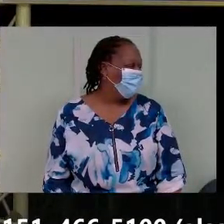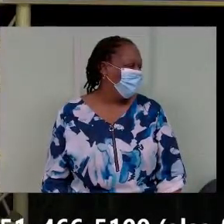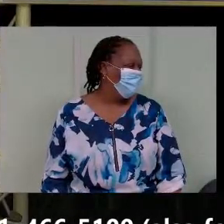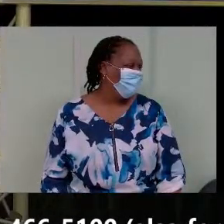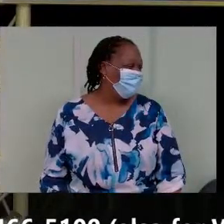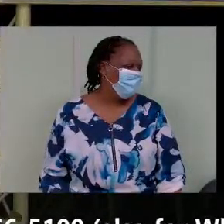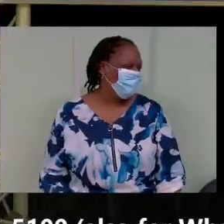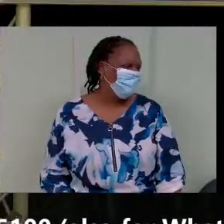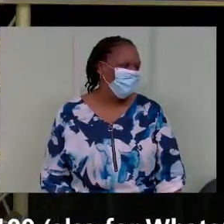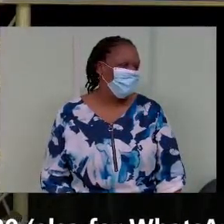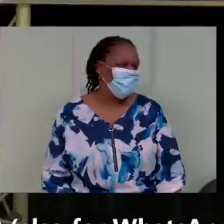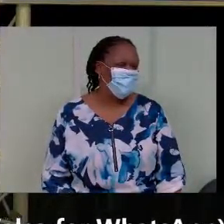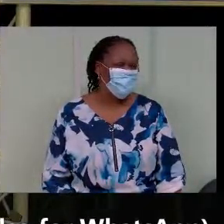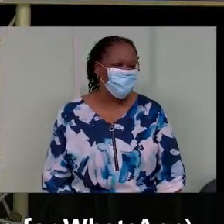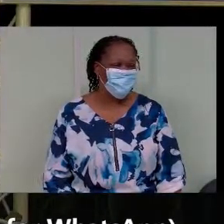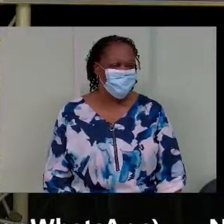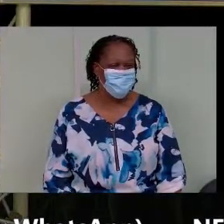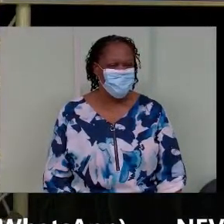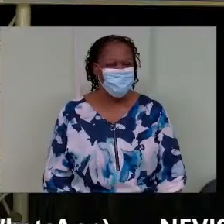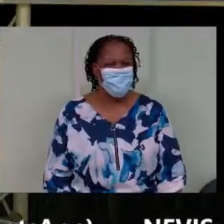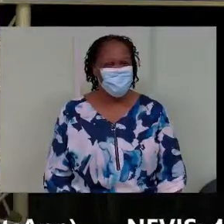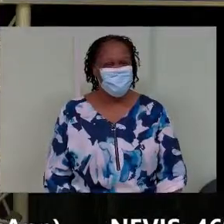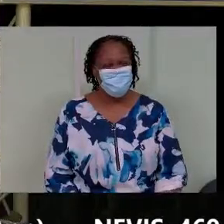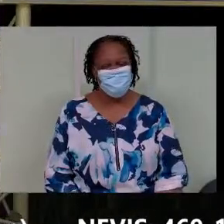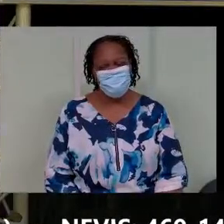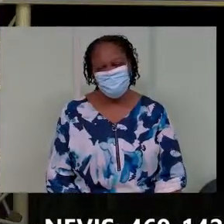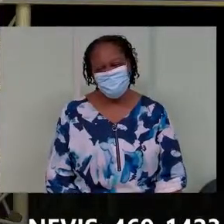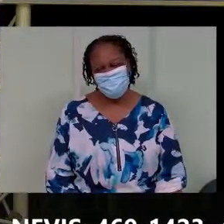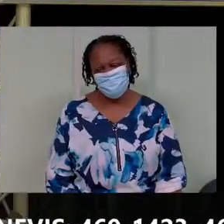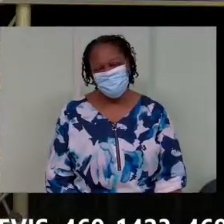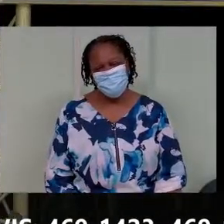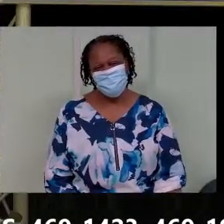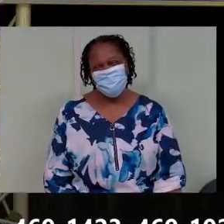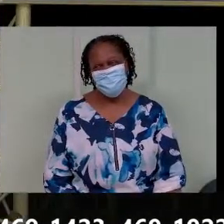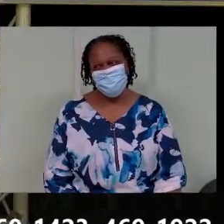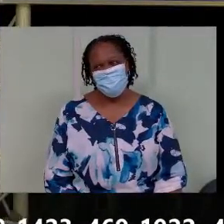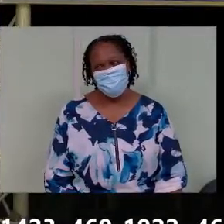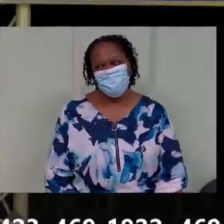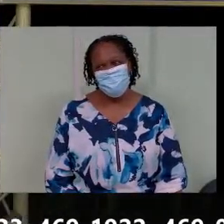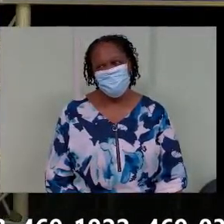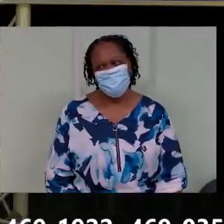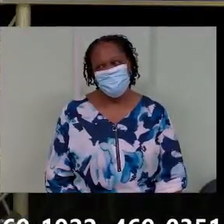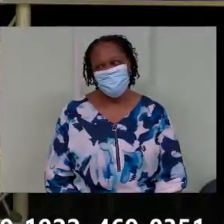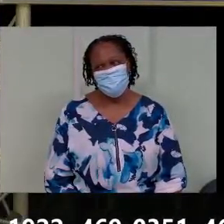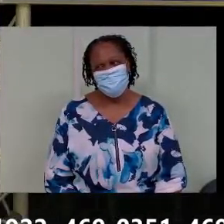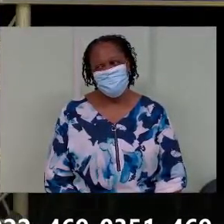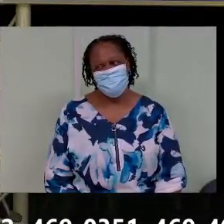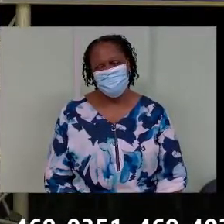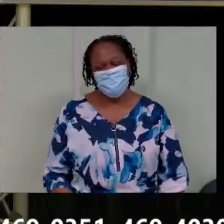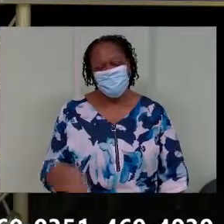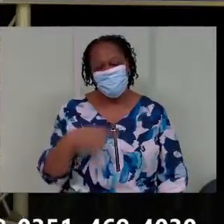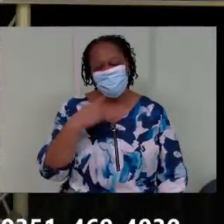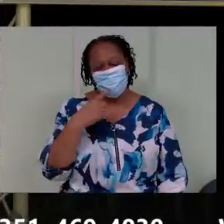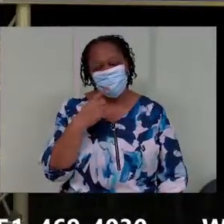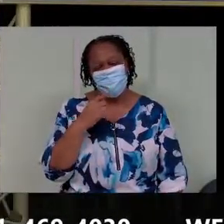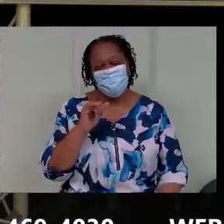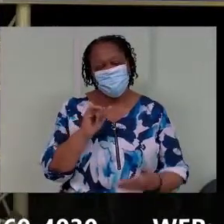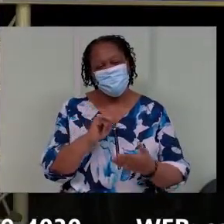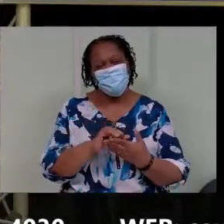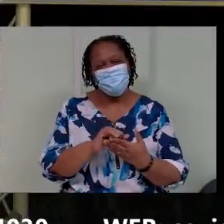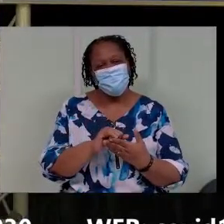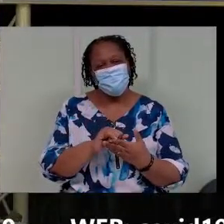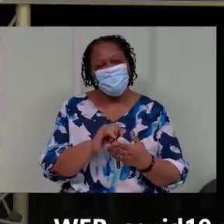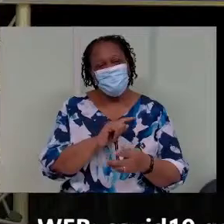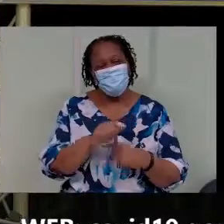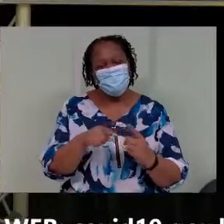We now invite Mr. Abdia Samuel, Chair of the COVID-19 National Task Force and National Disaster